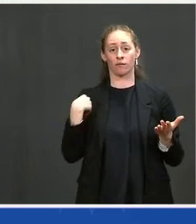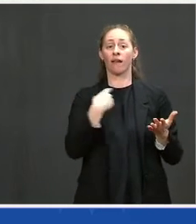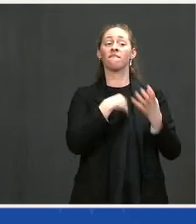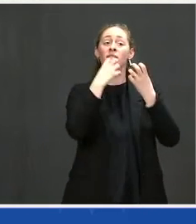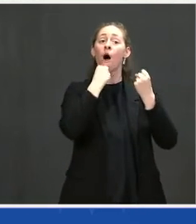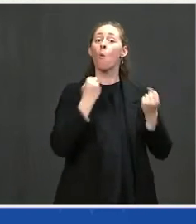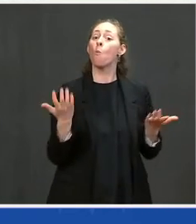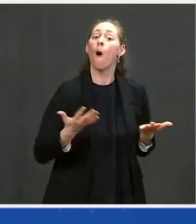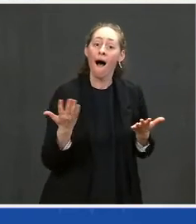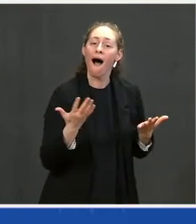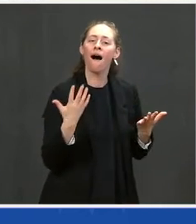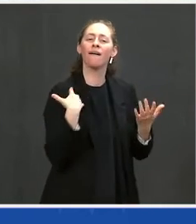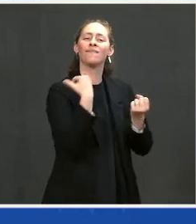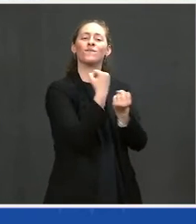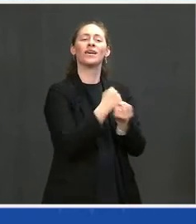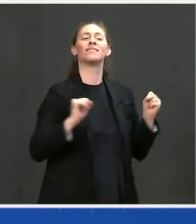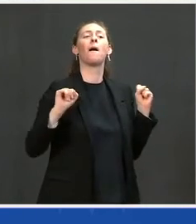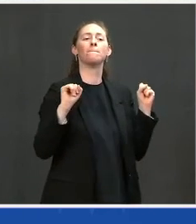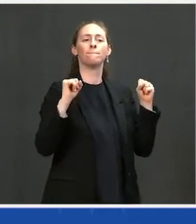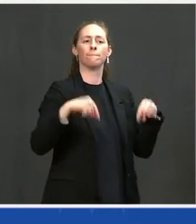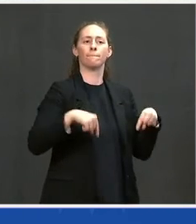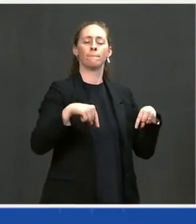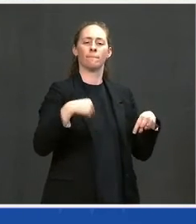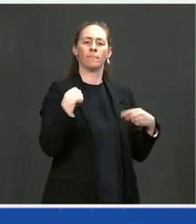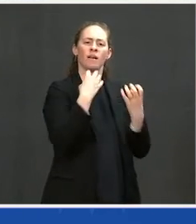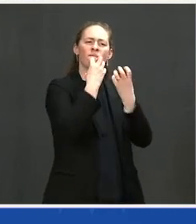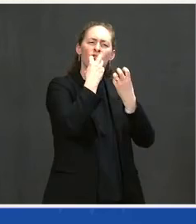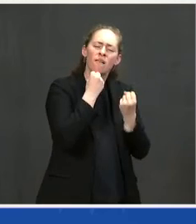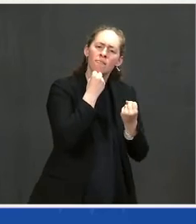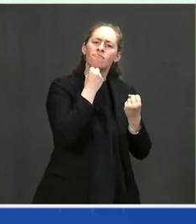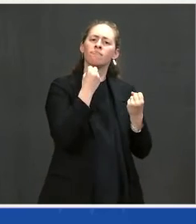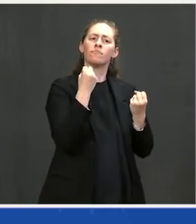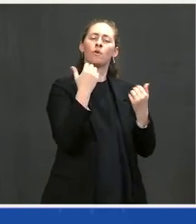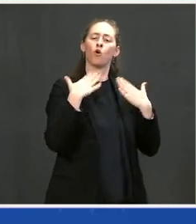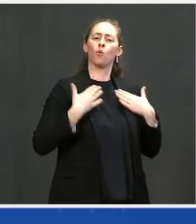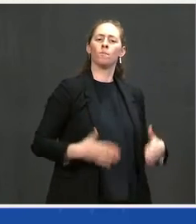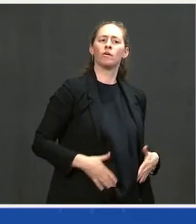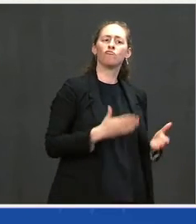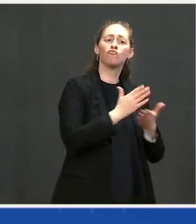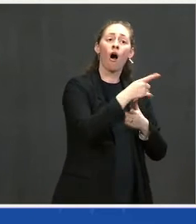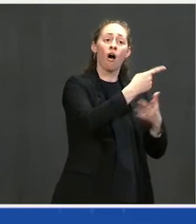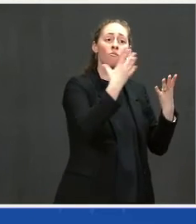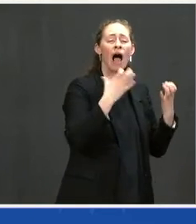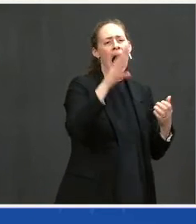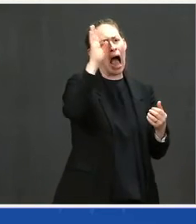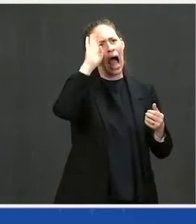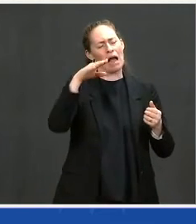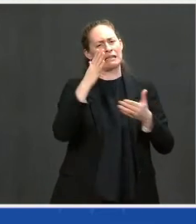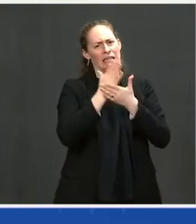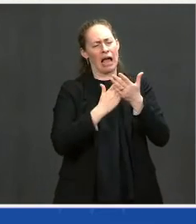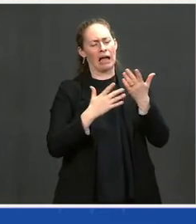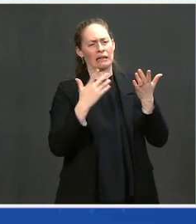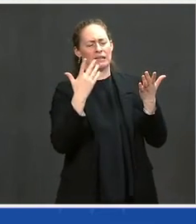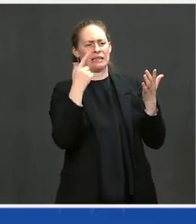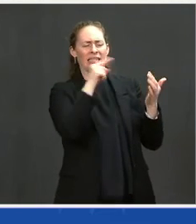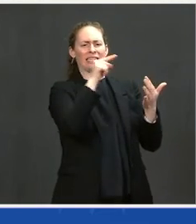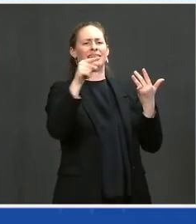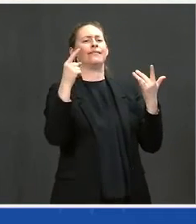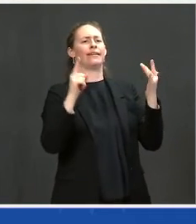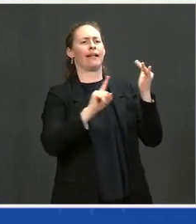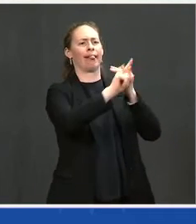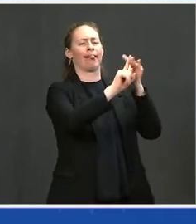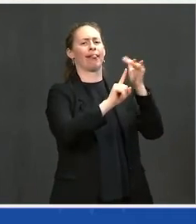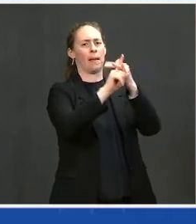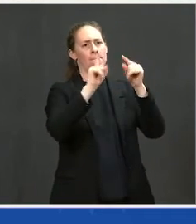values human rights. We don't always live up to our expectations, but it's a value system. We are founded on that principle. And